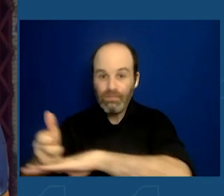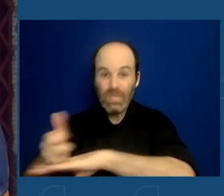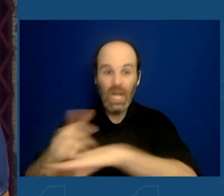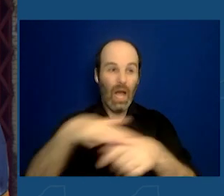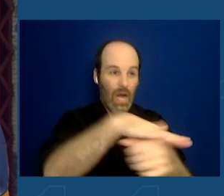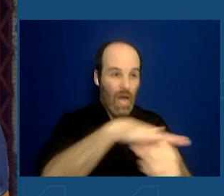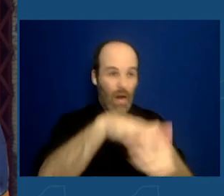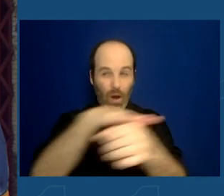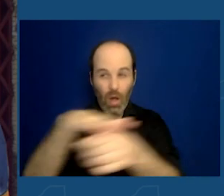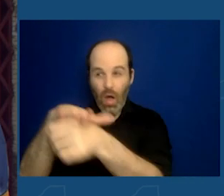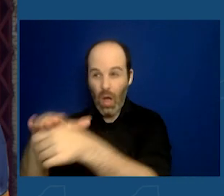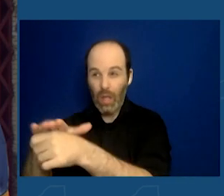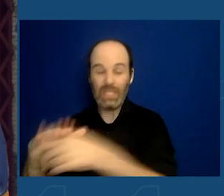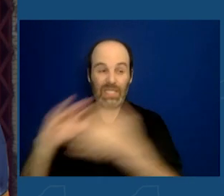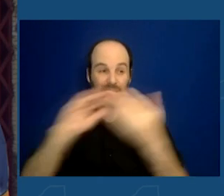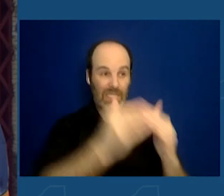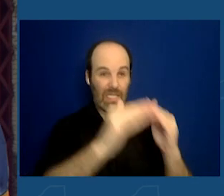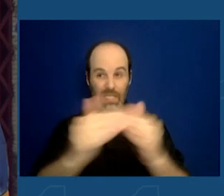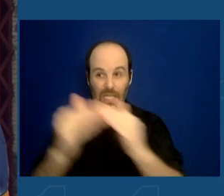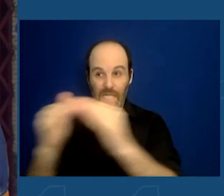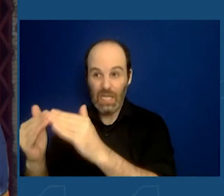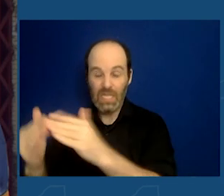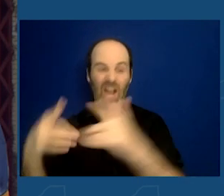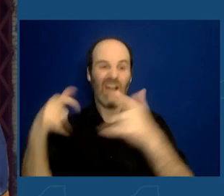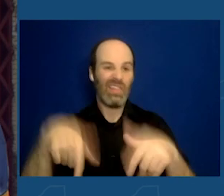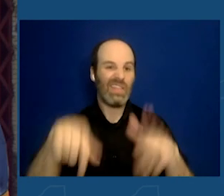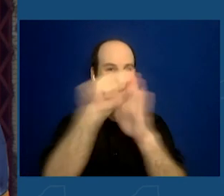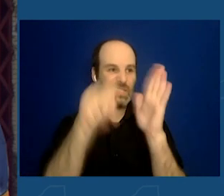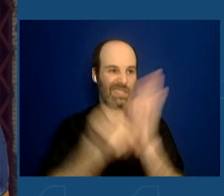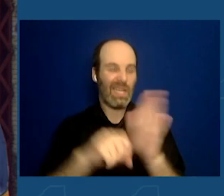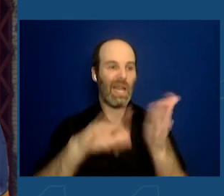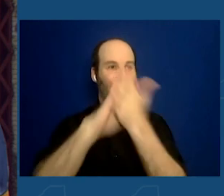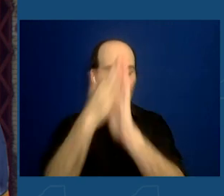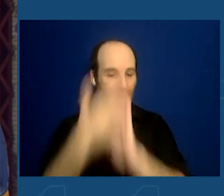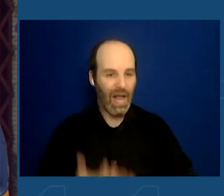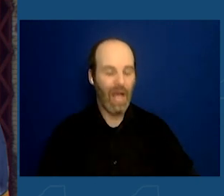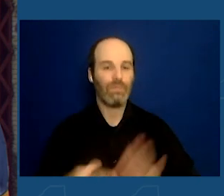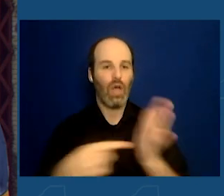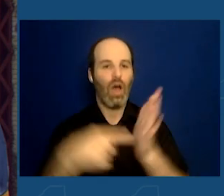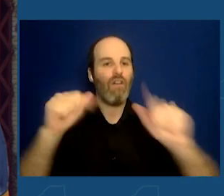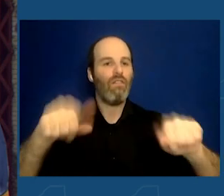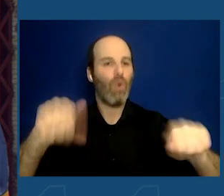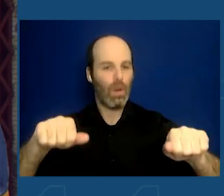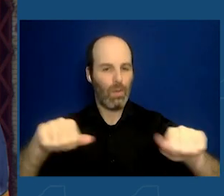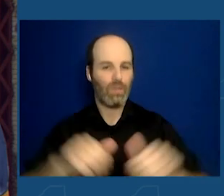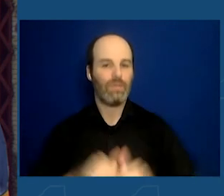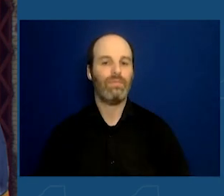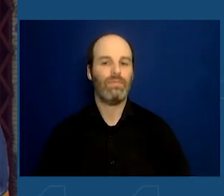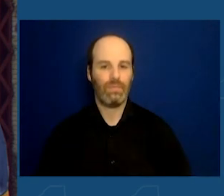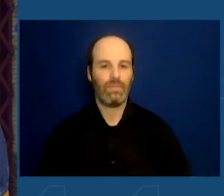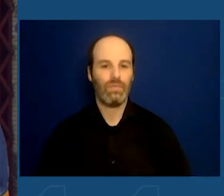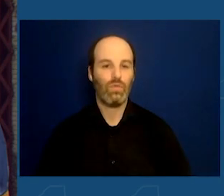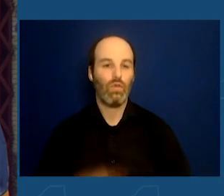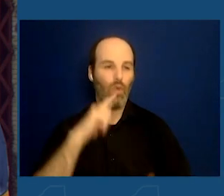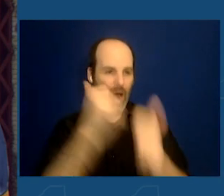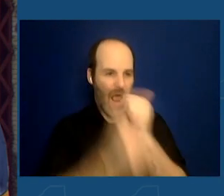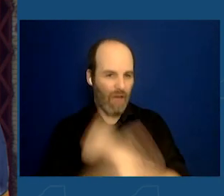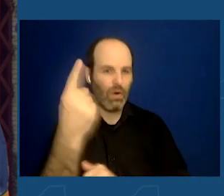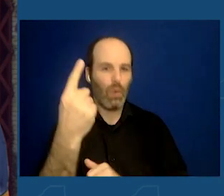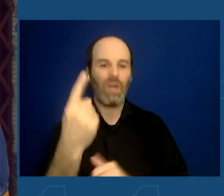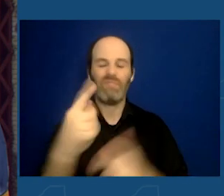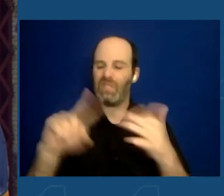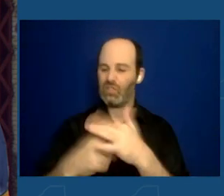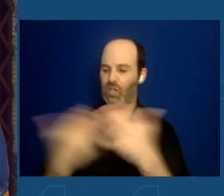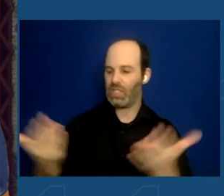the entire state, we're going to realize this goal to make sure that every single New Yorker can be housed. And it starts right here in Gowanus. It starts right